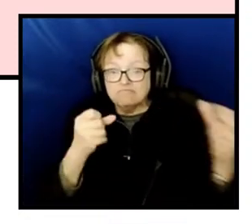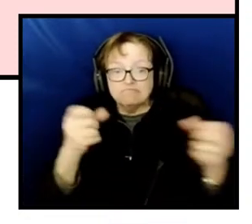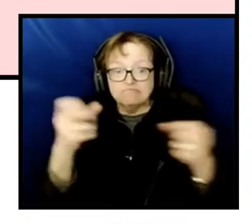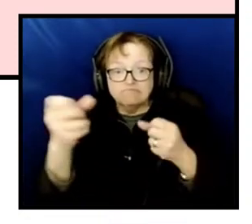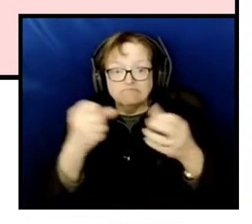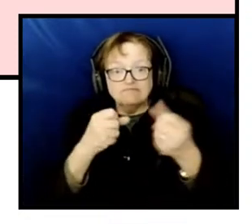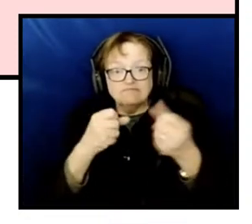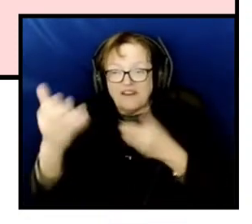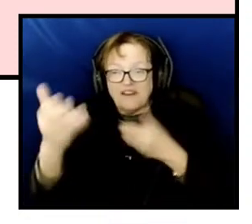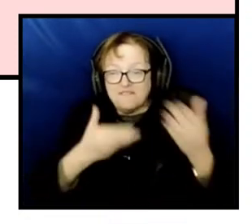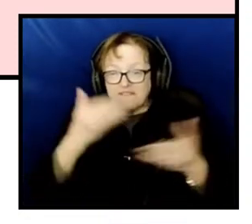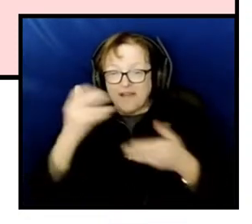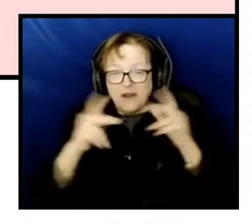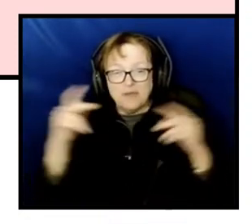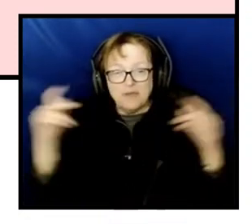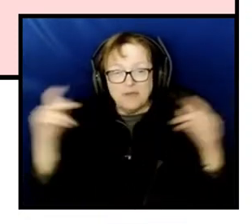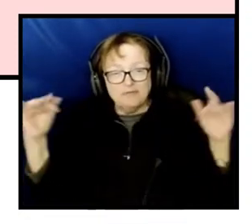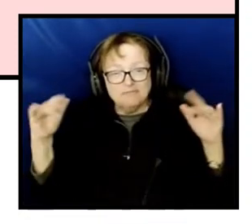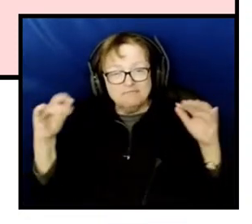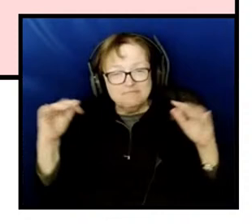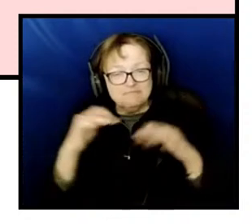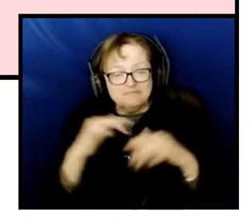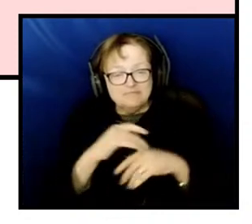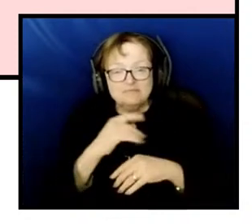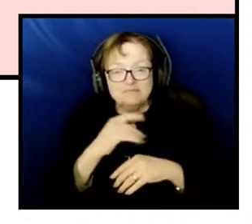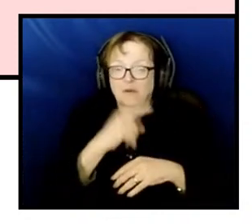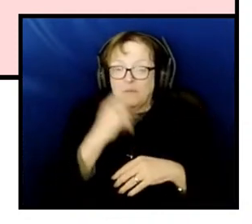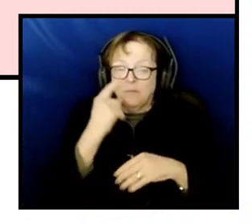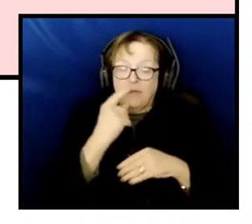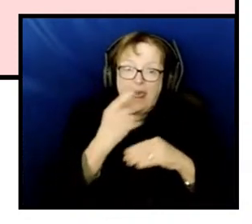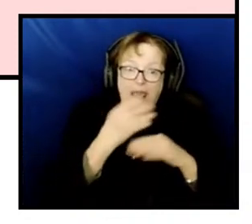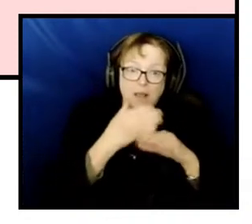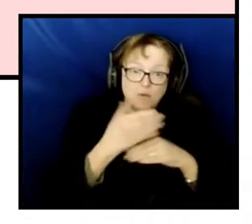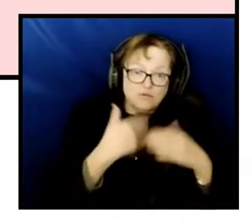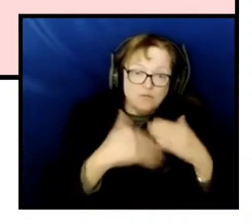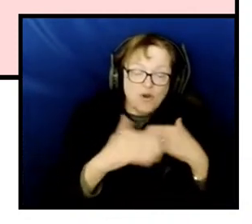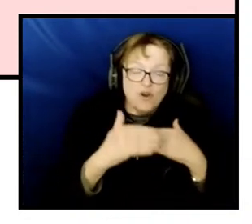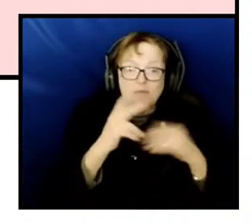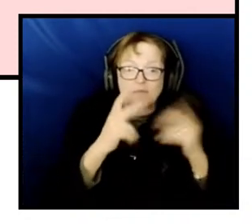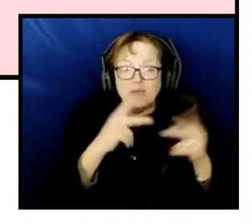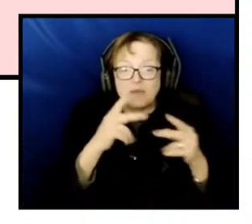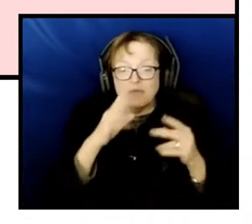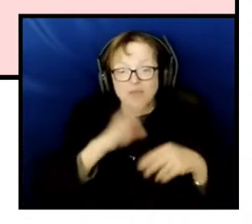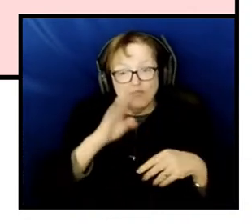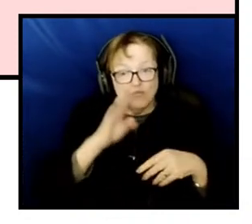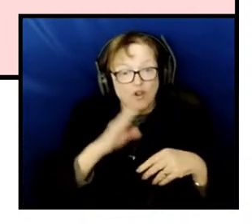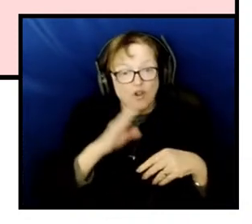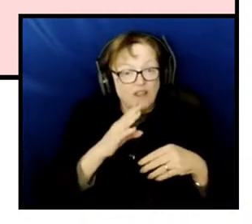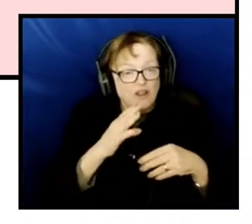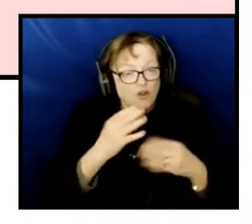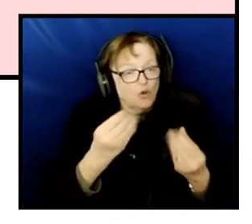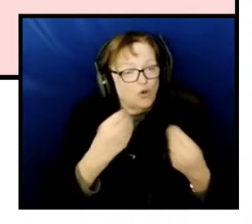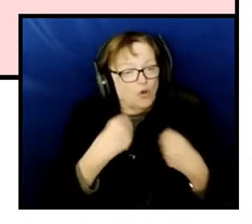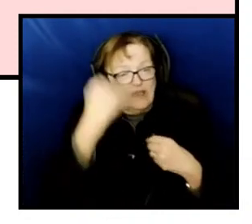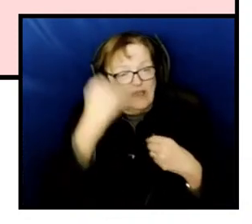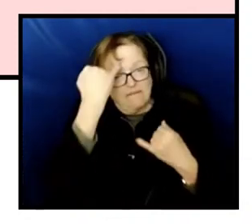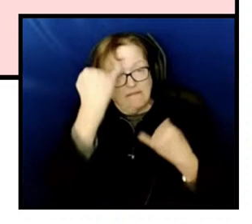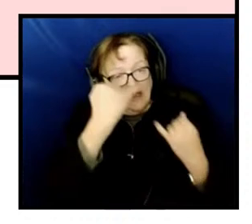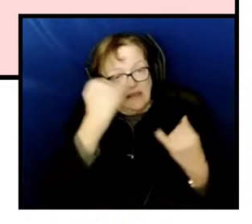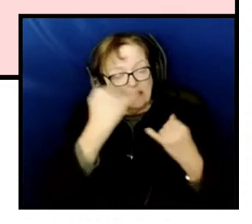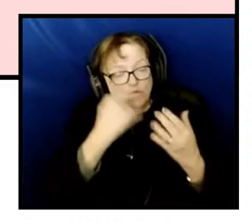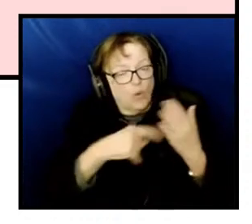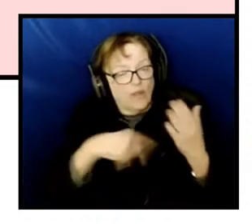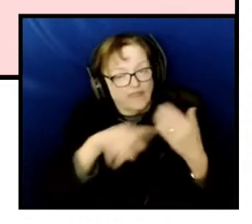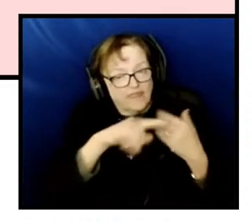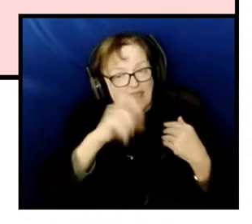gathering and inviting folks from the community, Black postpartum people in Brooklyn, who would be able to give us some feedback on what they needed